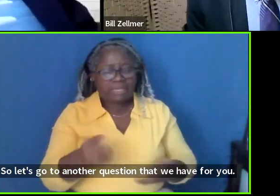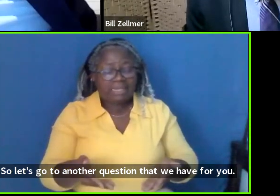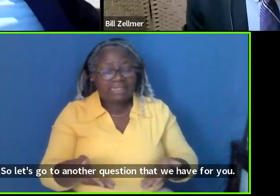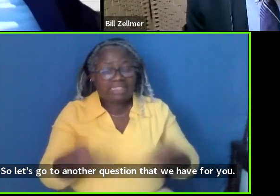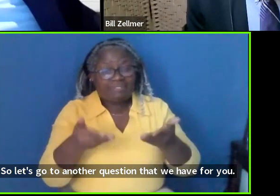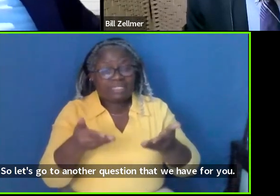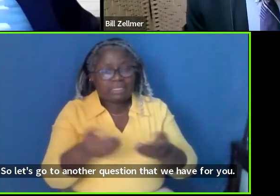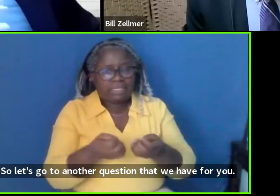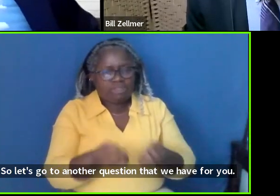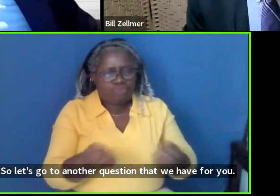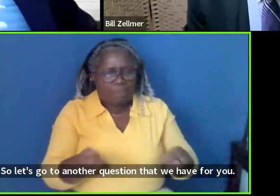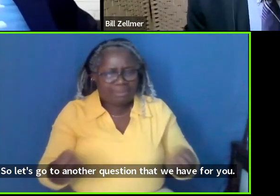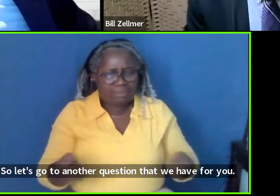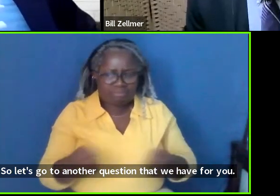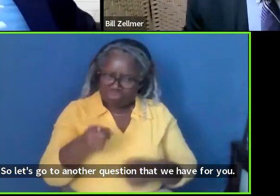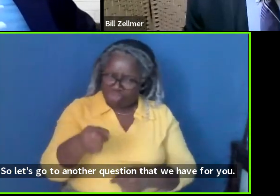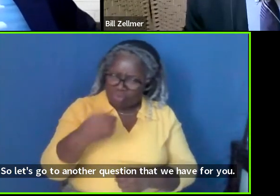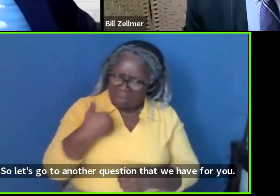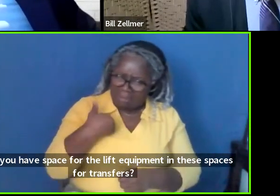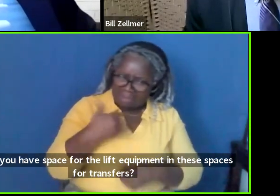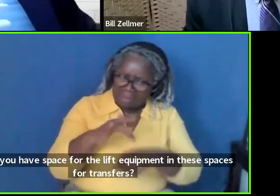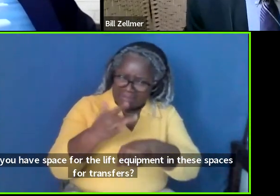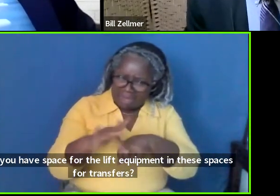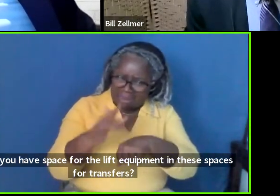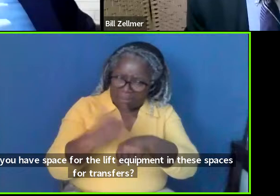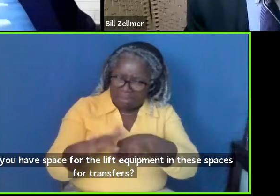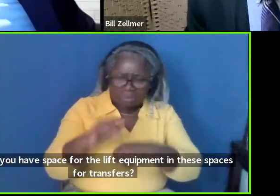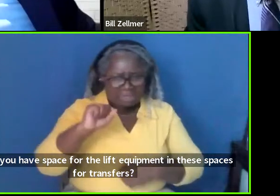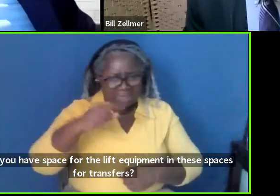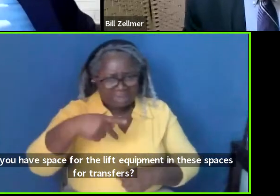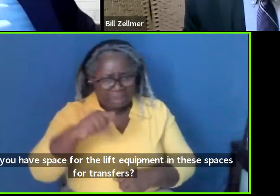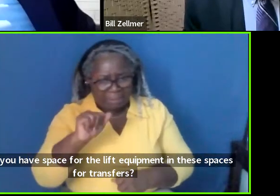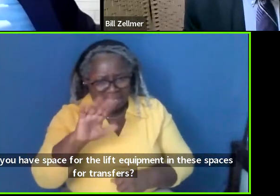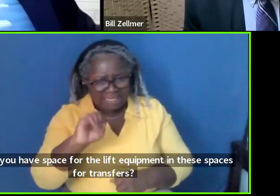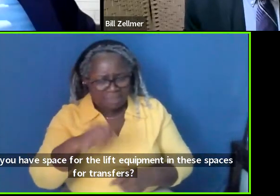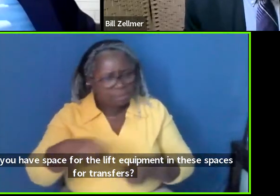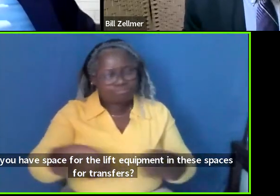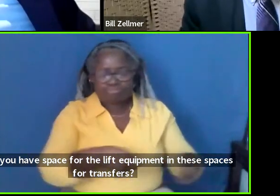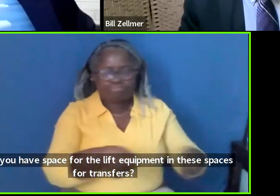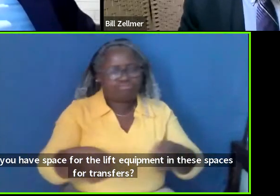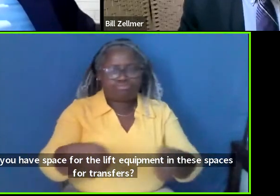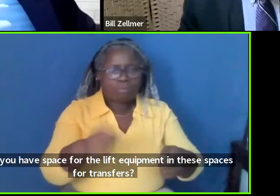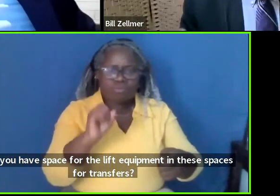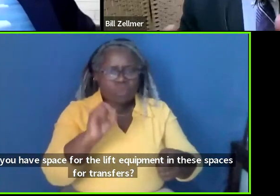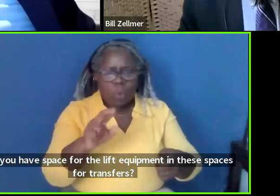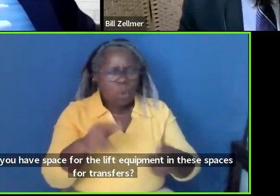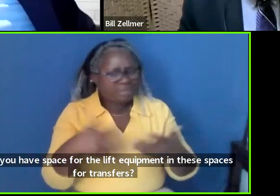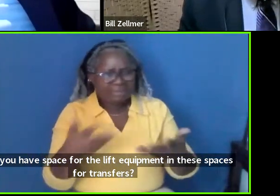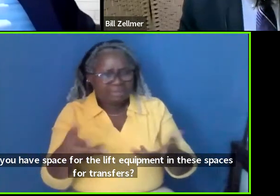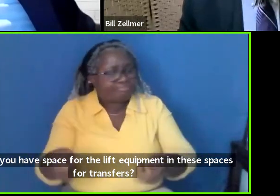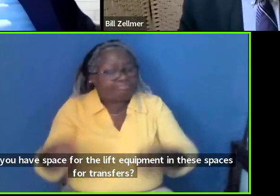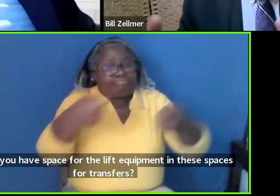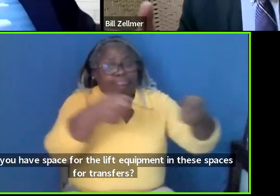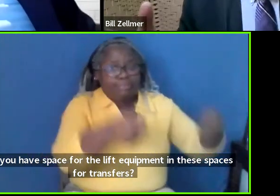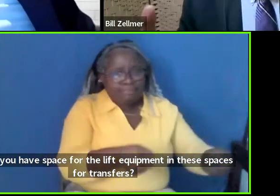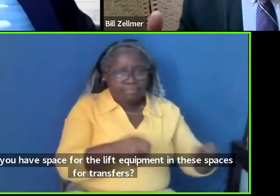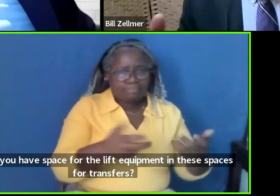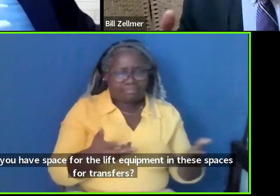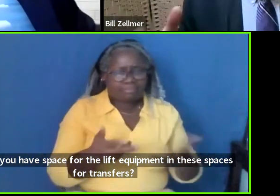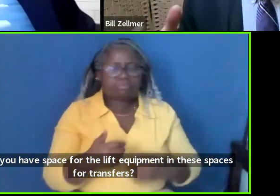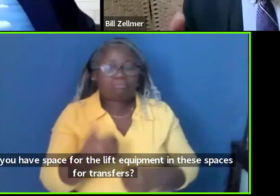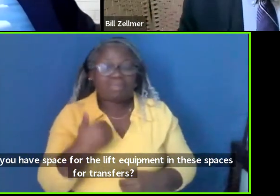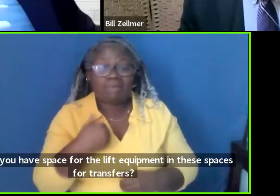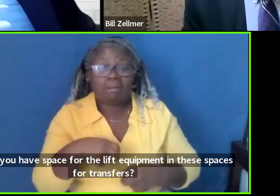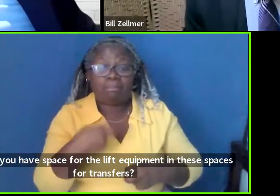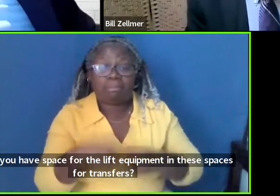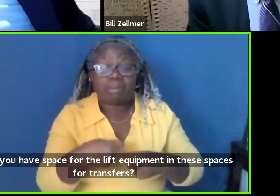You know, we have lift equipment. A constant issue we have in medical facilities is having enough room for storage. Mm-hmm.